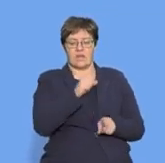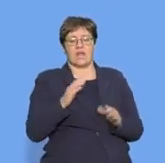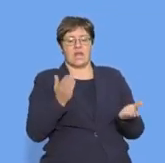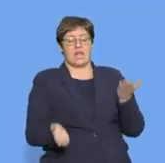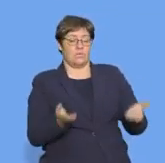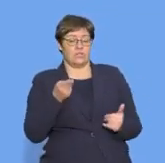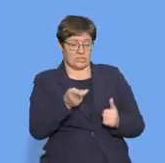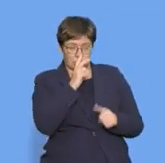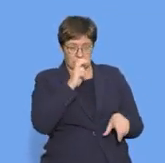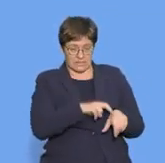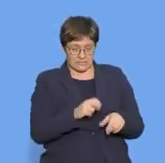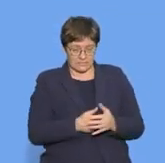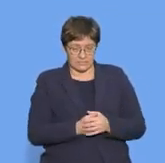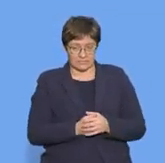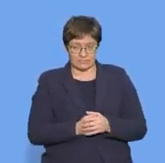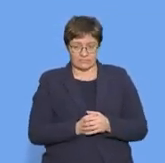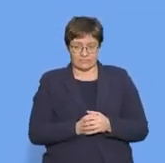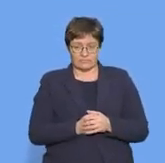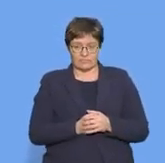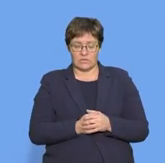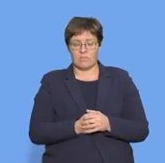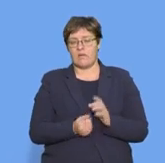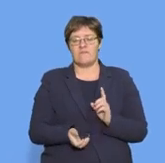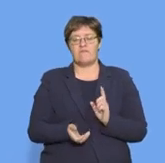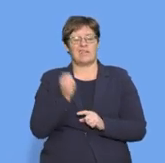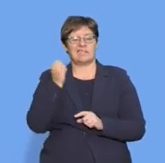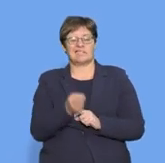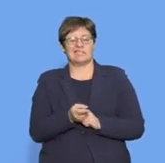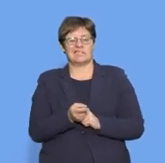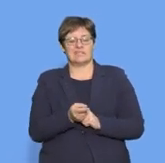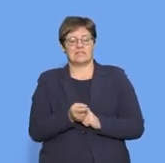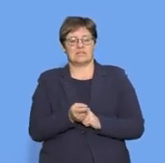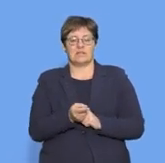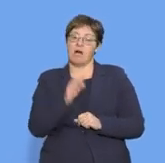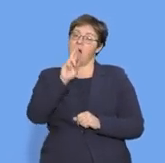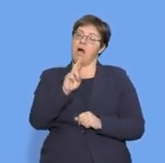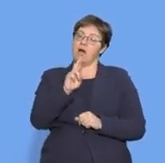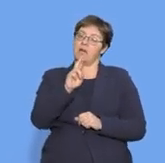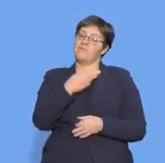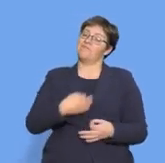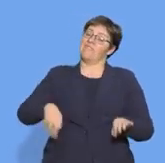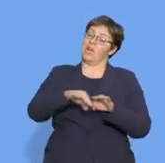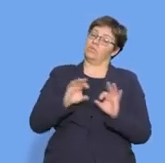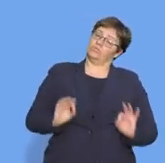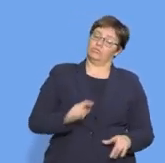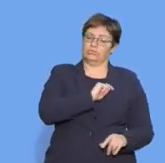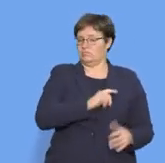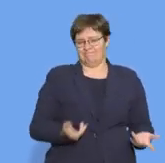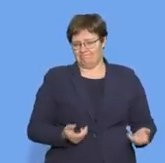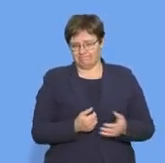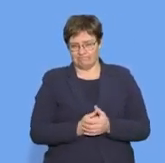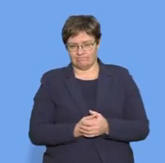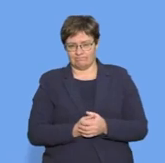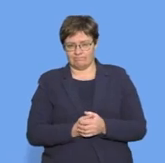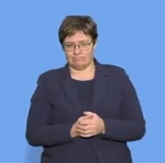the equation that we need there. So you don't really need to find the r value, the actual